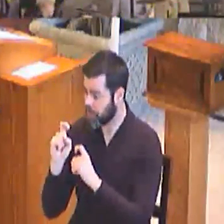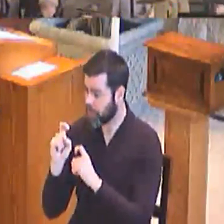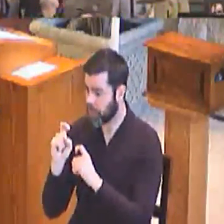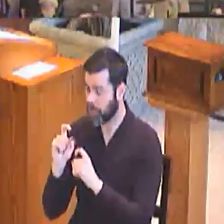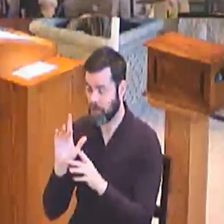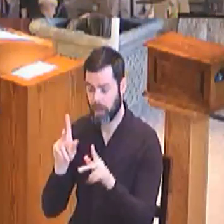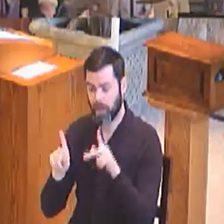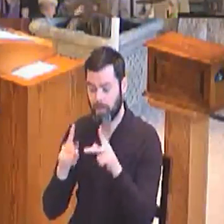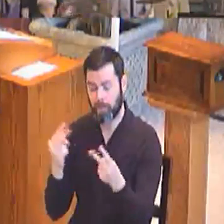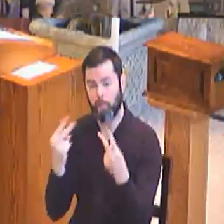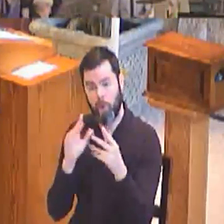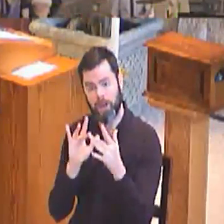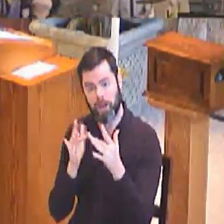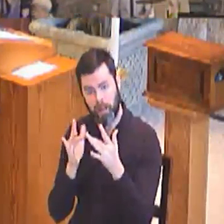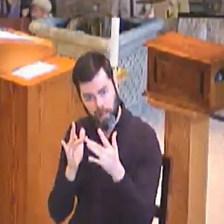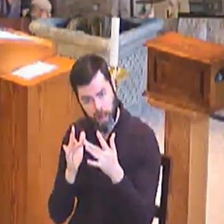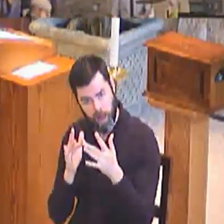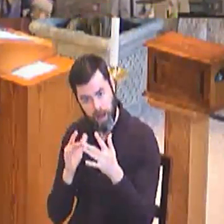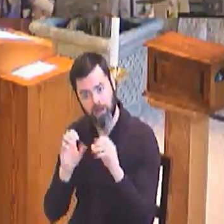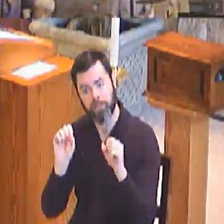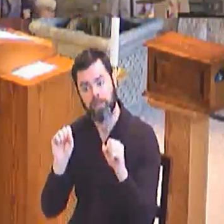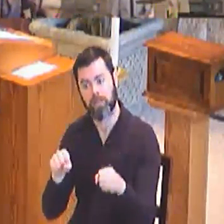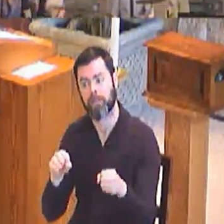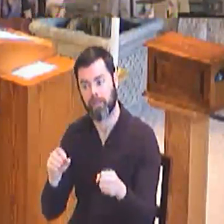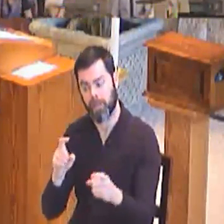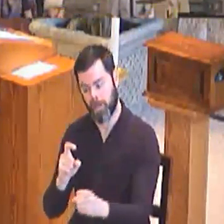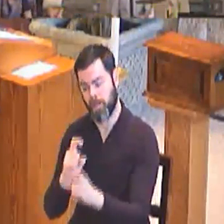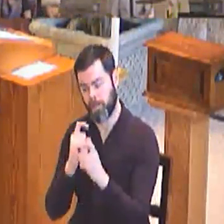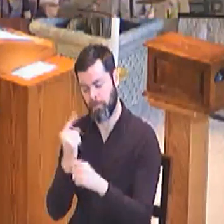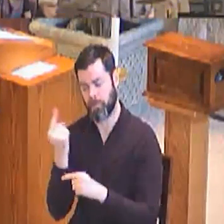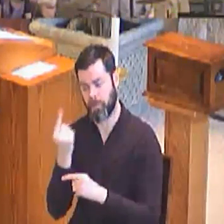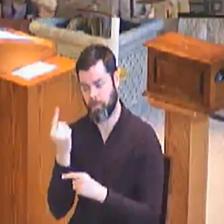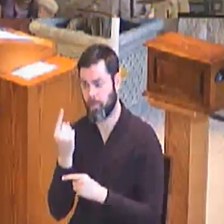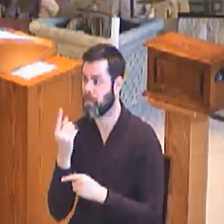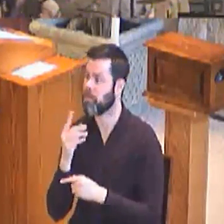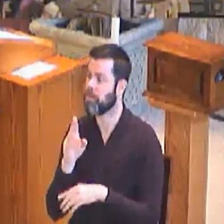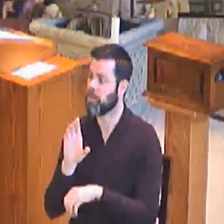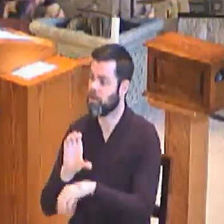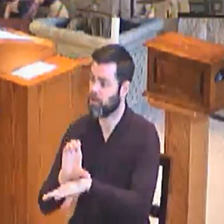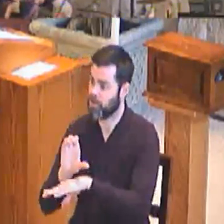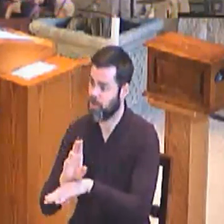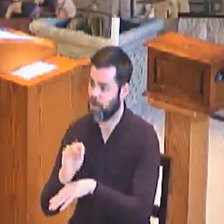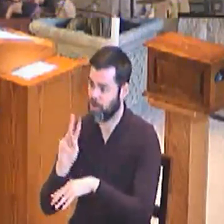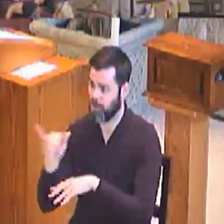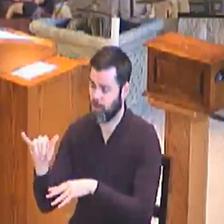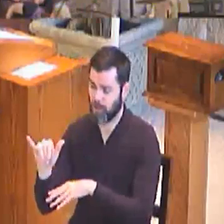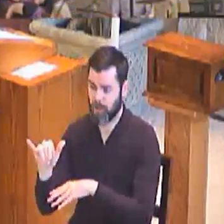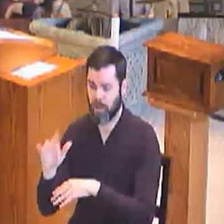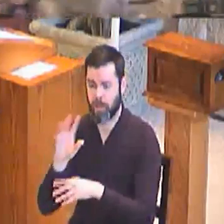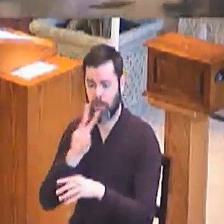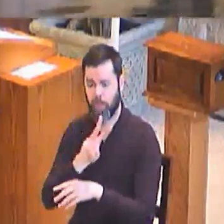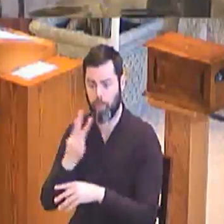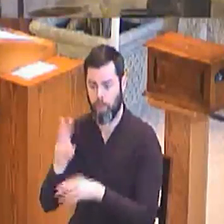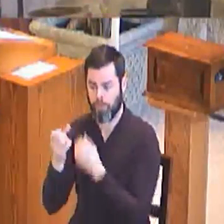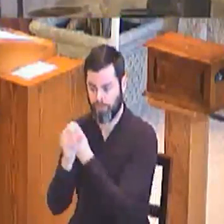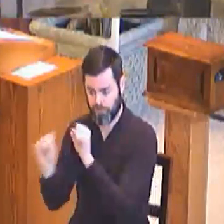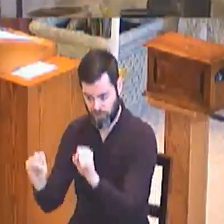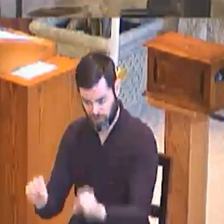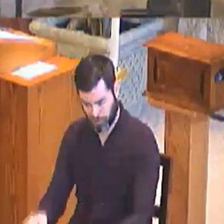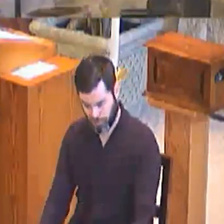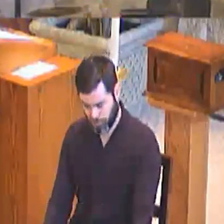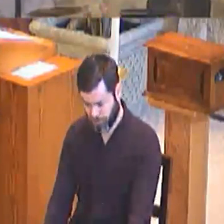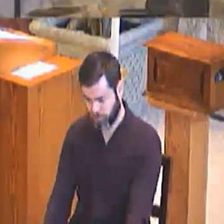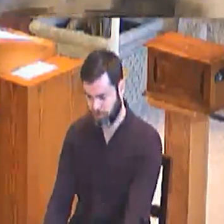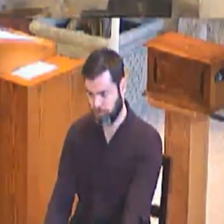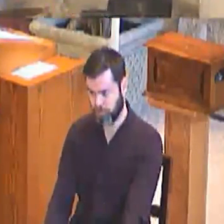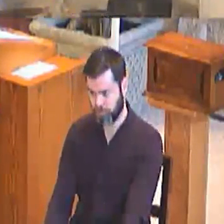are streaming with us today, we also invite you to make a gift to Unity Minneapolis on a secured website there. So let's just take a moment.